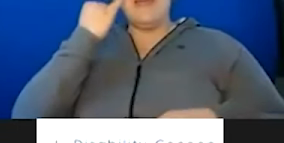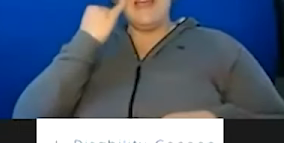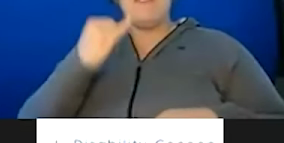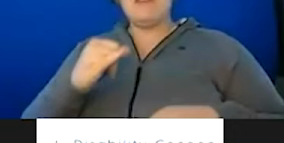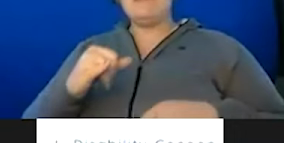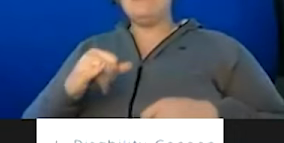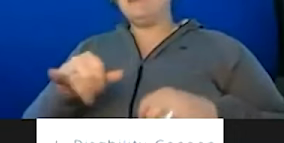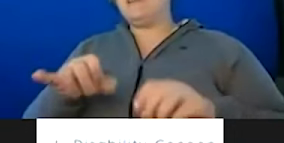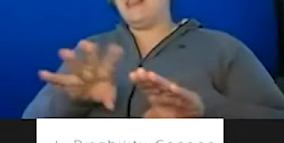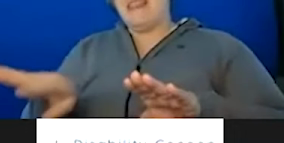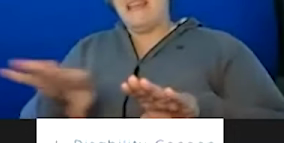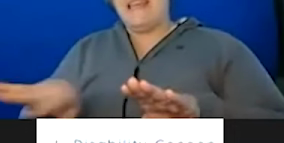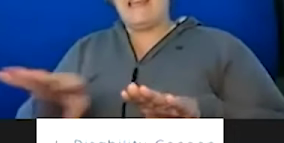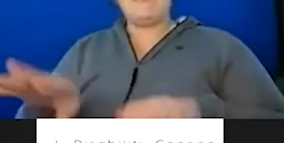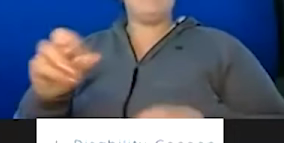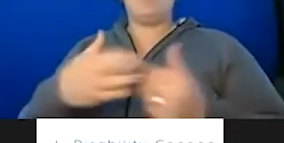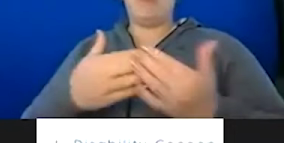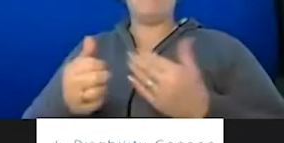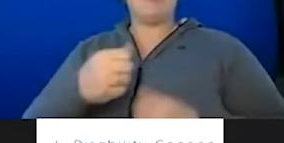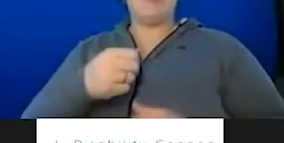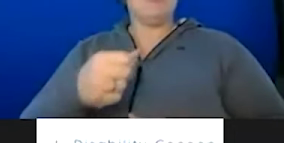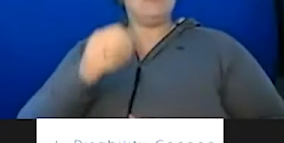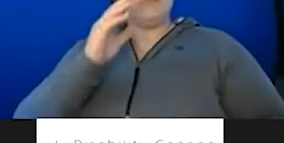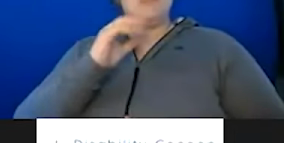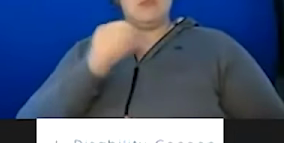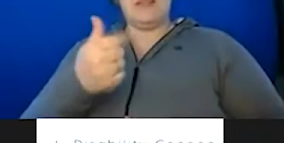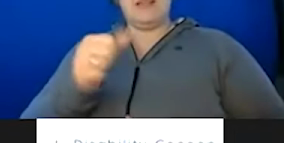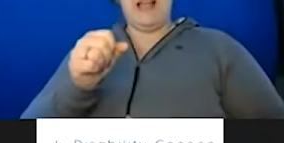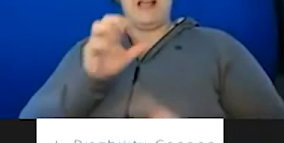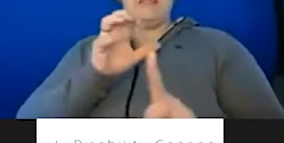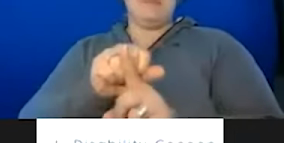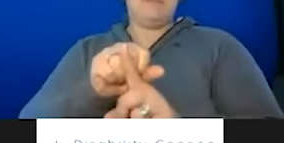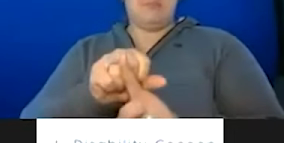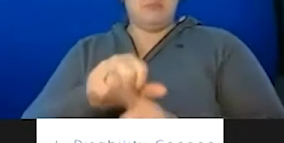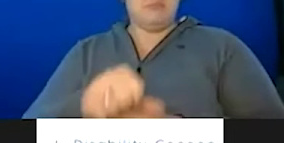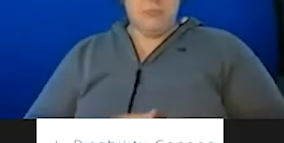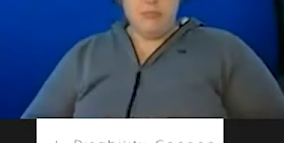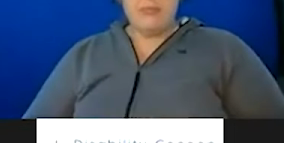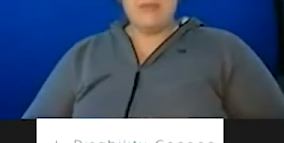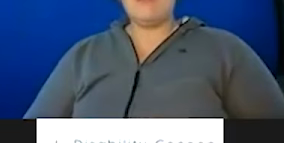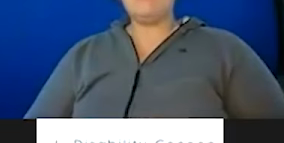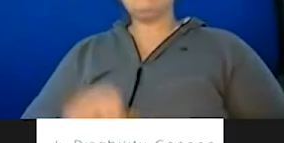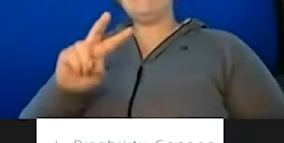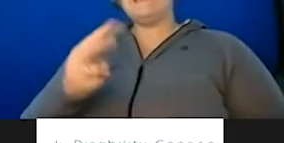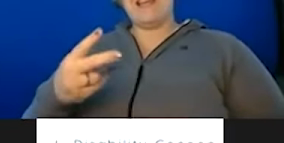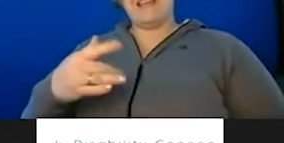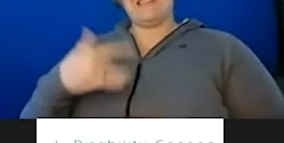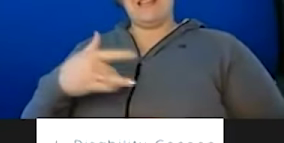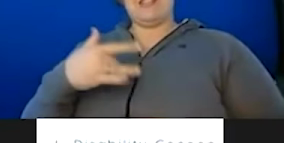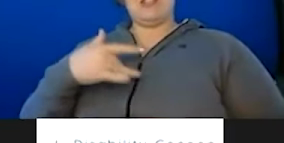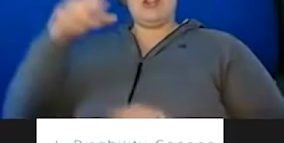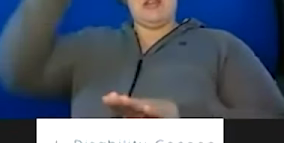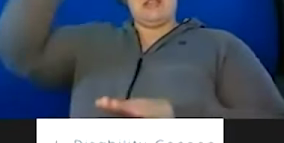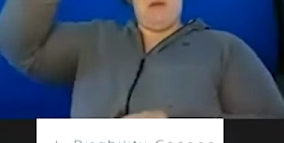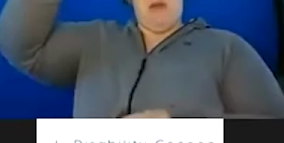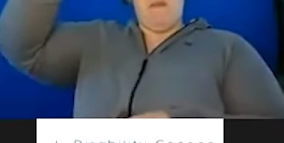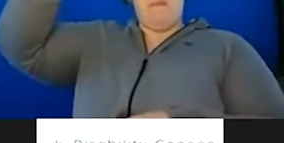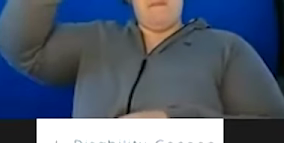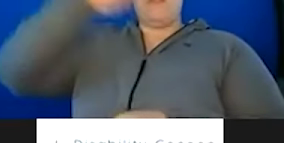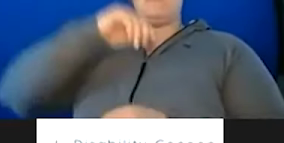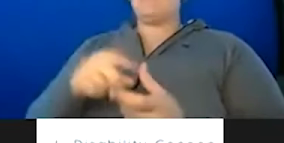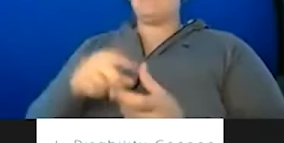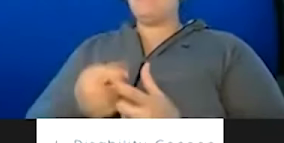is actually above the stove, and that actually has the ability to sense then gas leaks that could occur, say from